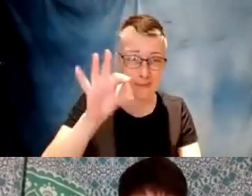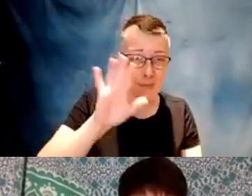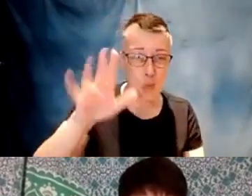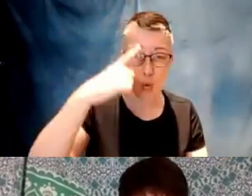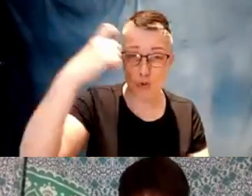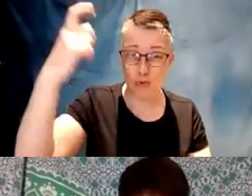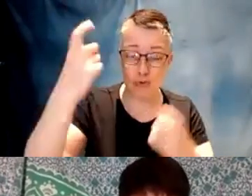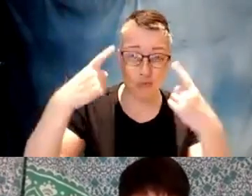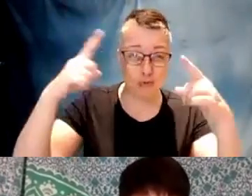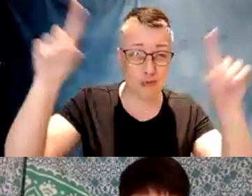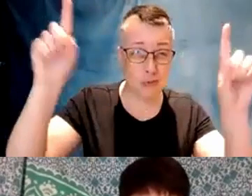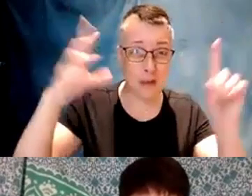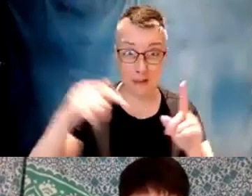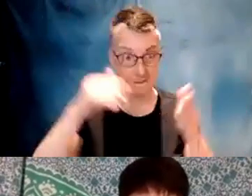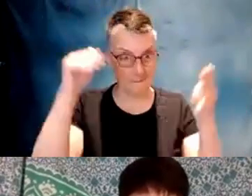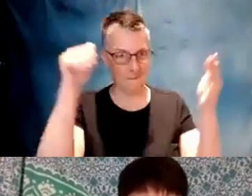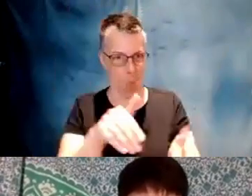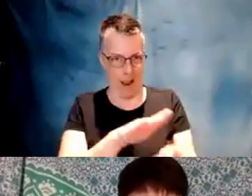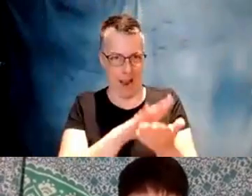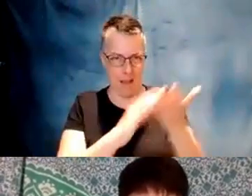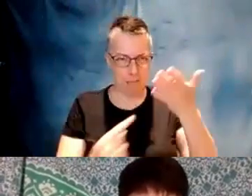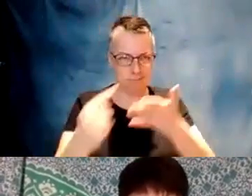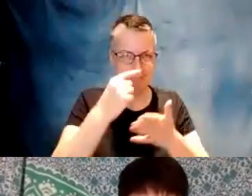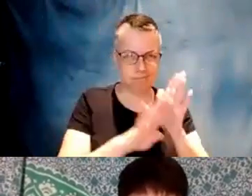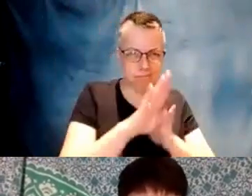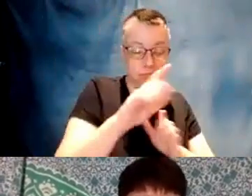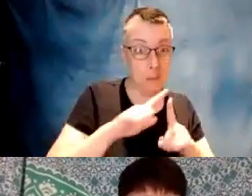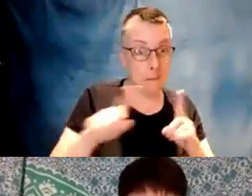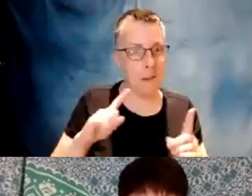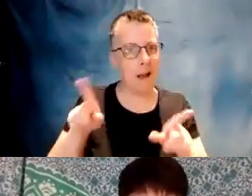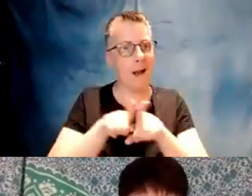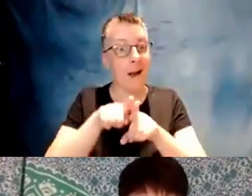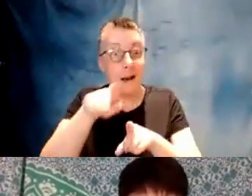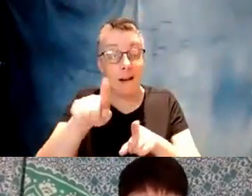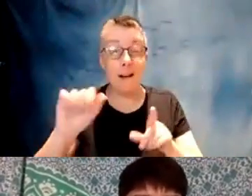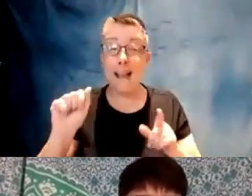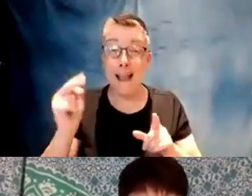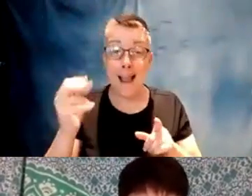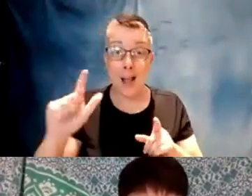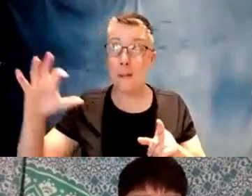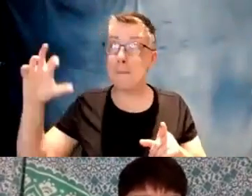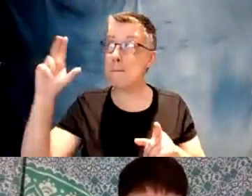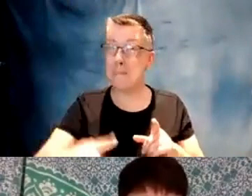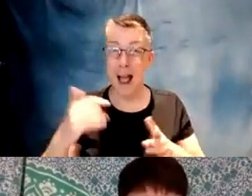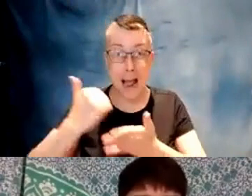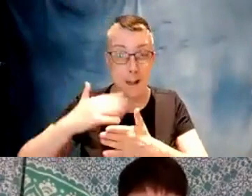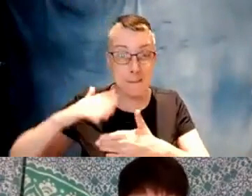on your studies and academics, but that there's this vision to come back and do something for another